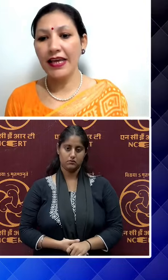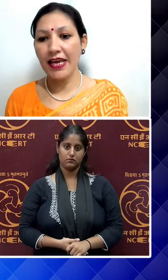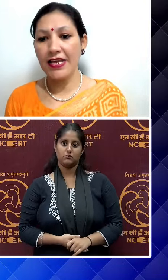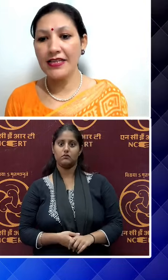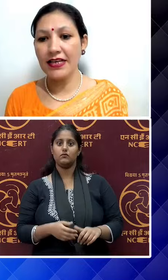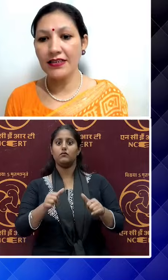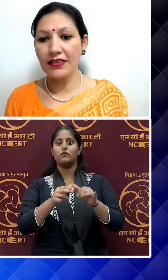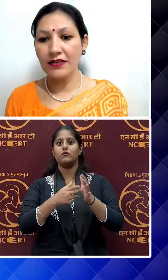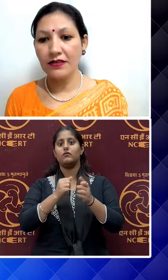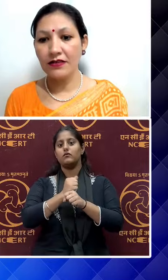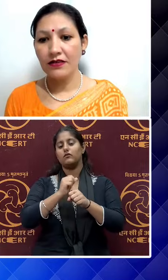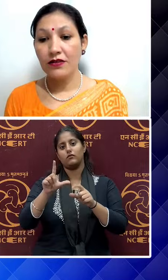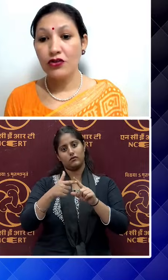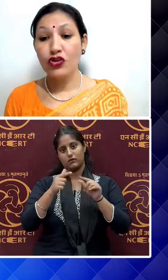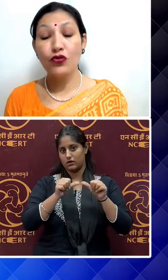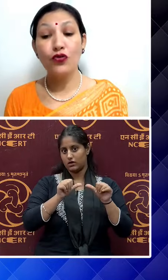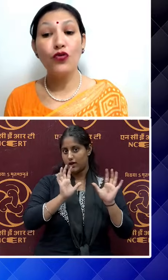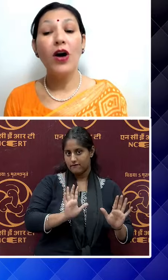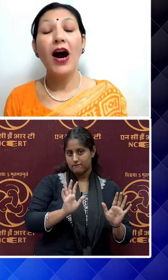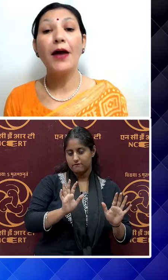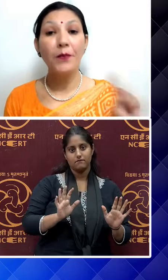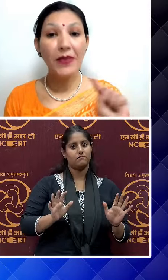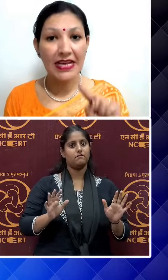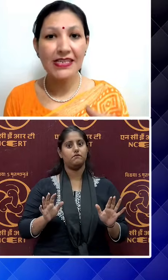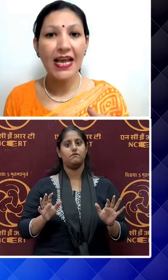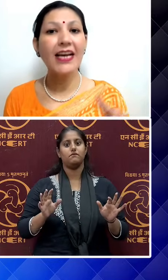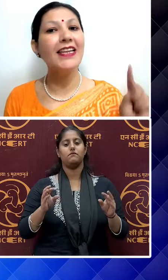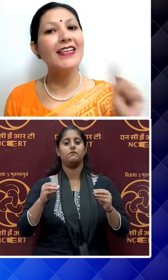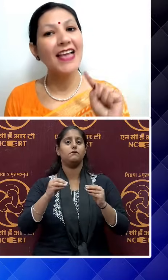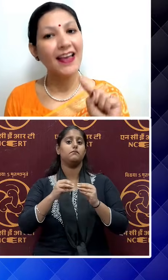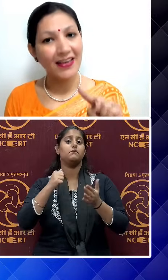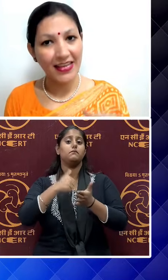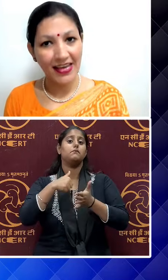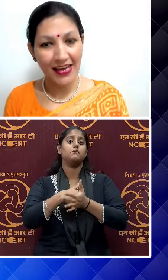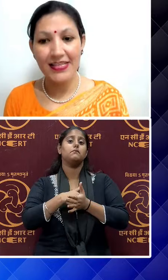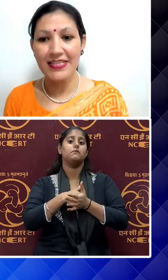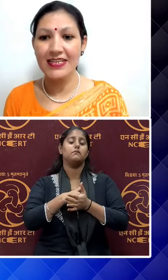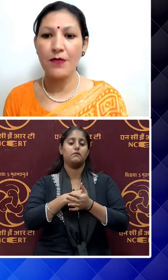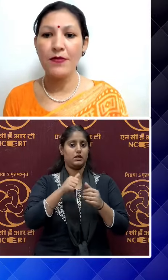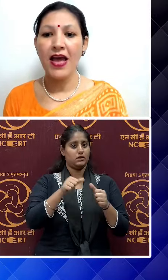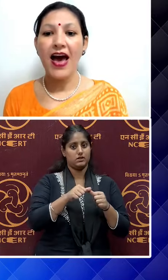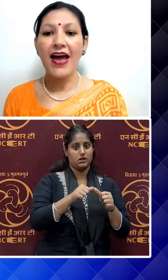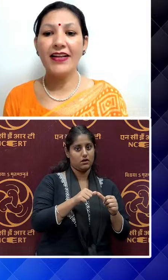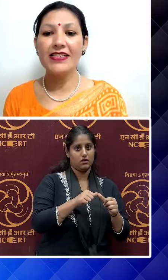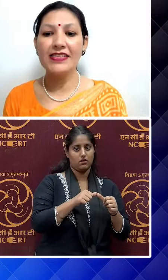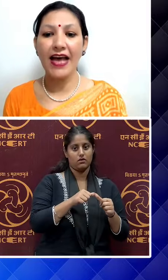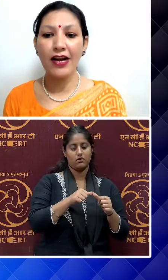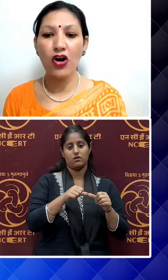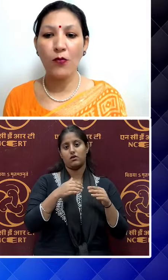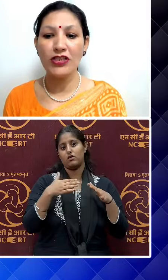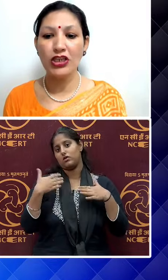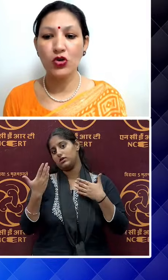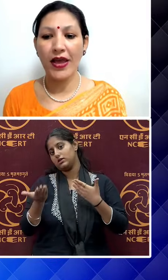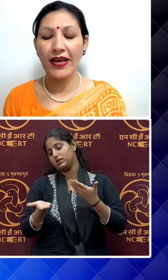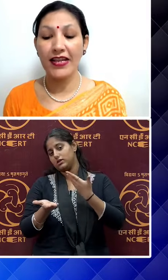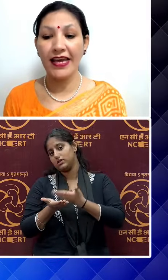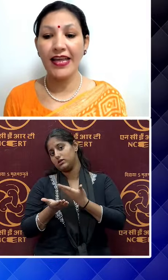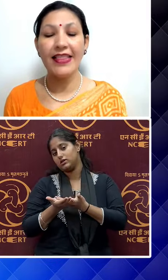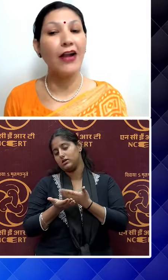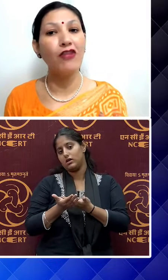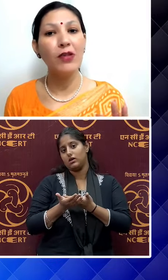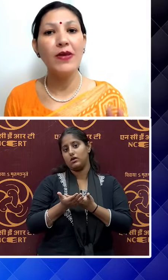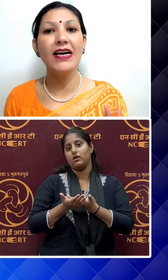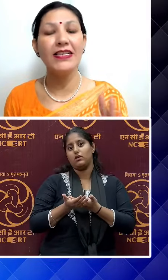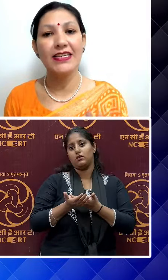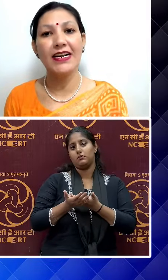Angle A is here. So our base angle is angle A this time, and the side opposite to angle A,